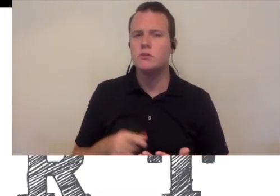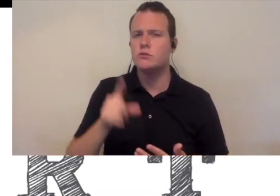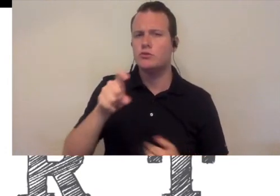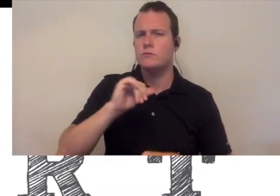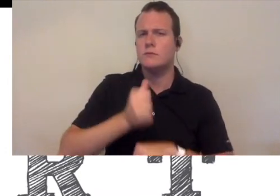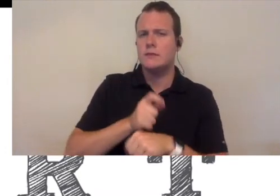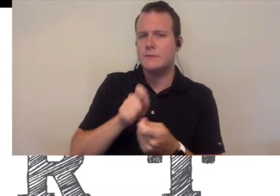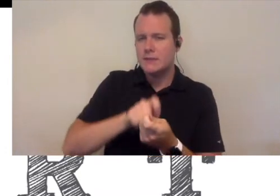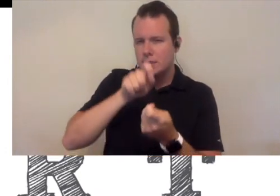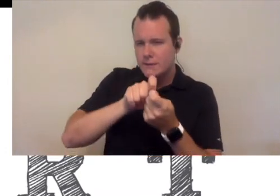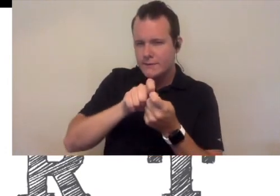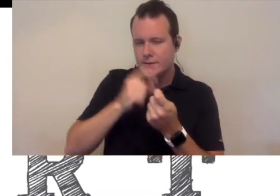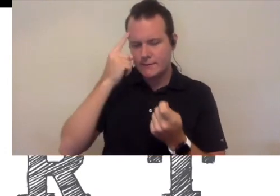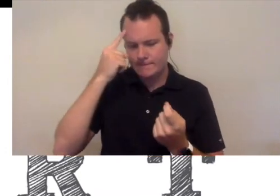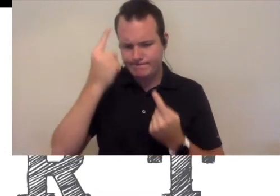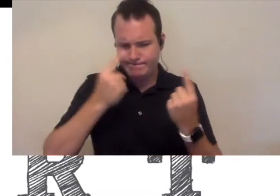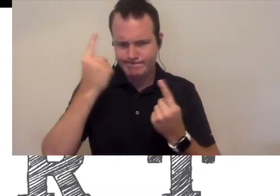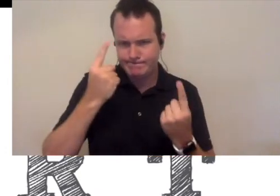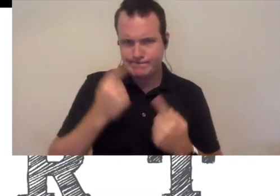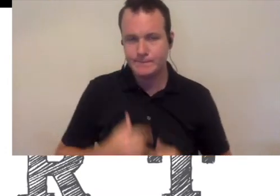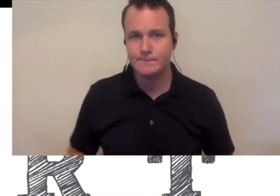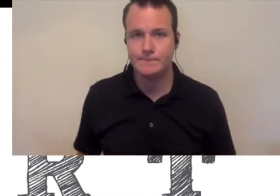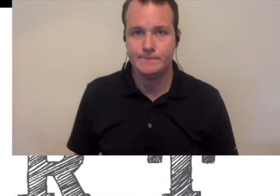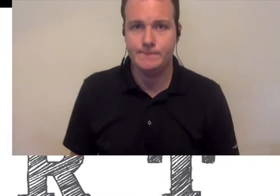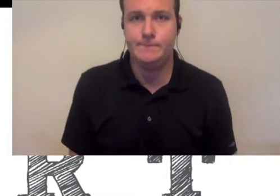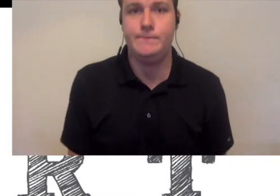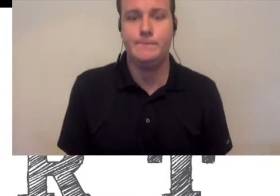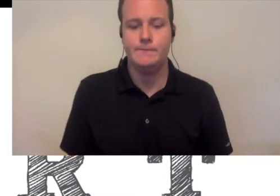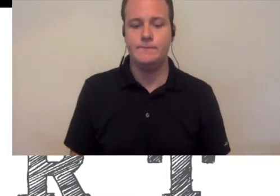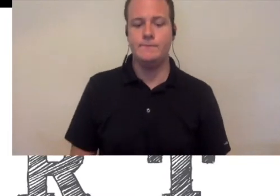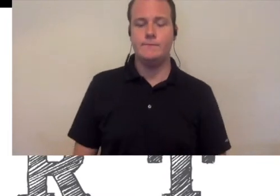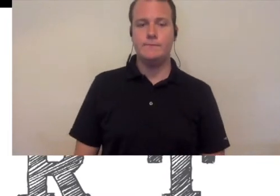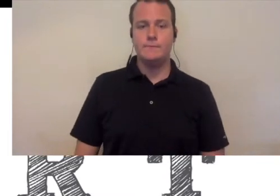think through it. Secondly, make